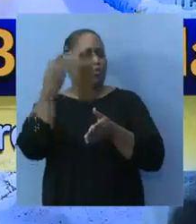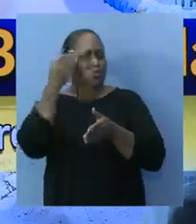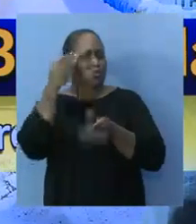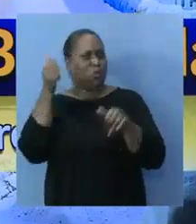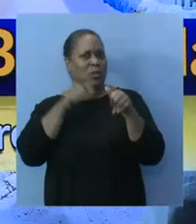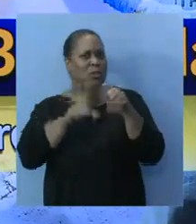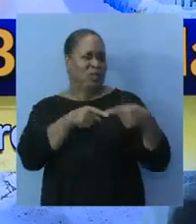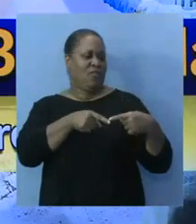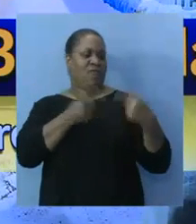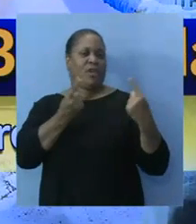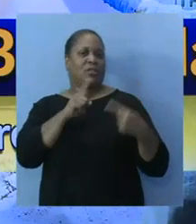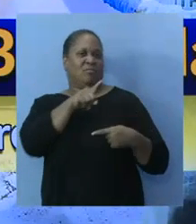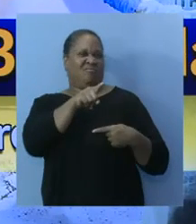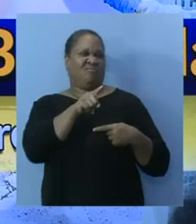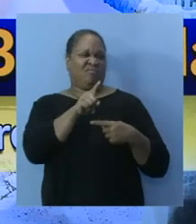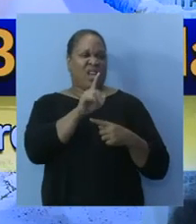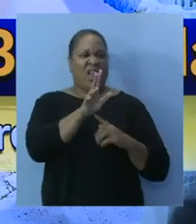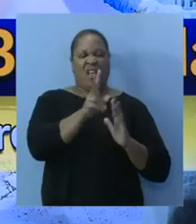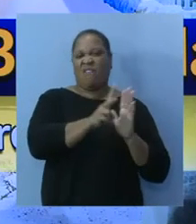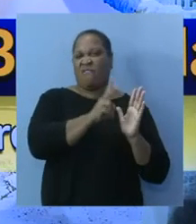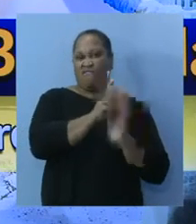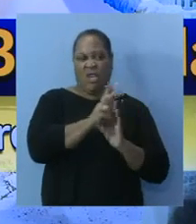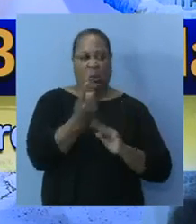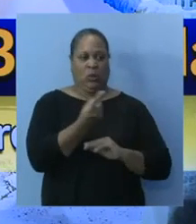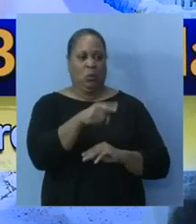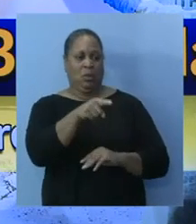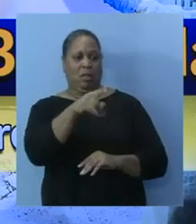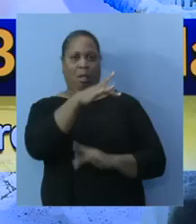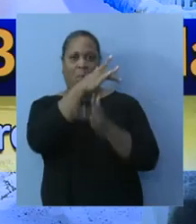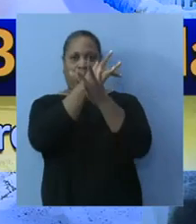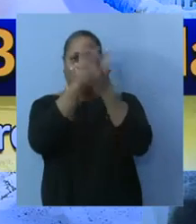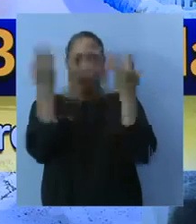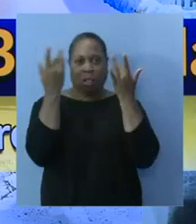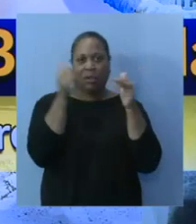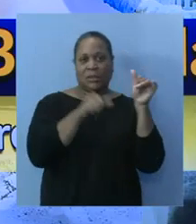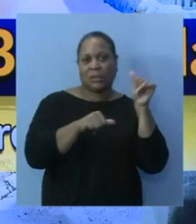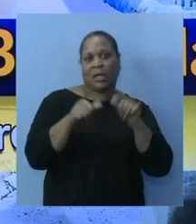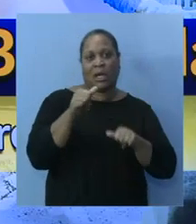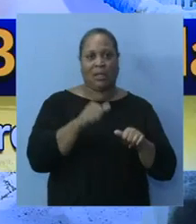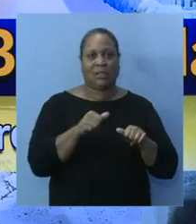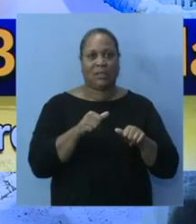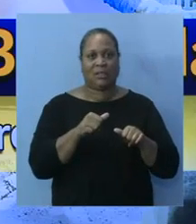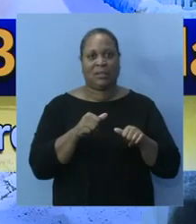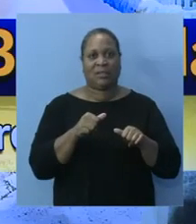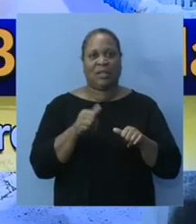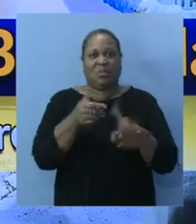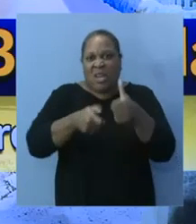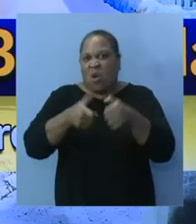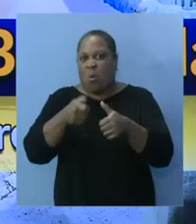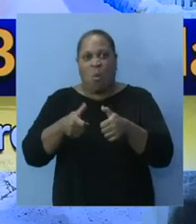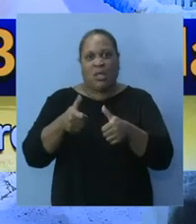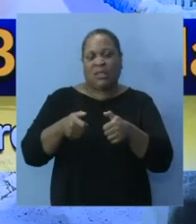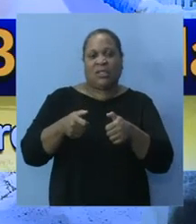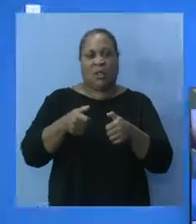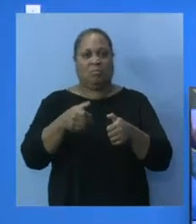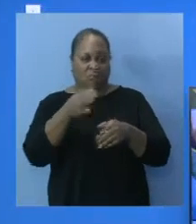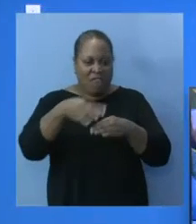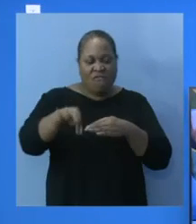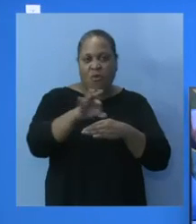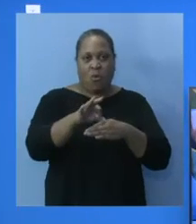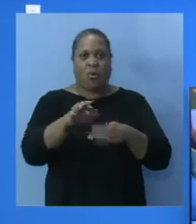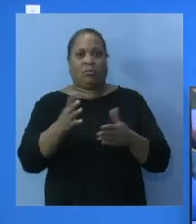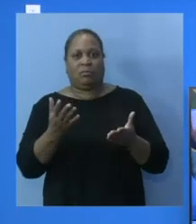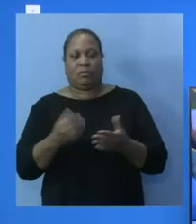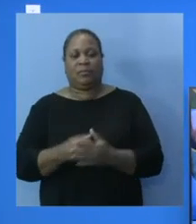versus persons or some video that someone who doesn't know anything about science forwarded me in a WhatsApp chat. Thank you very much.